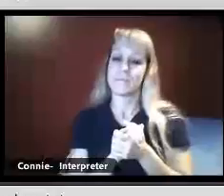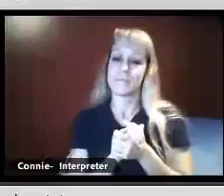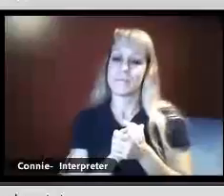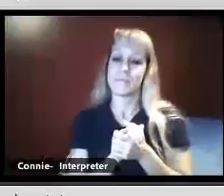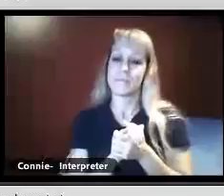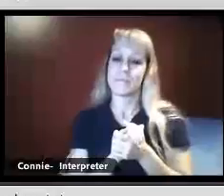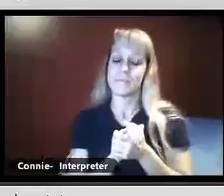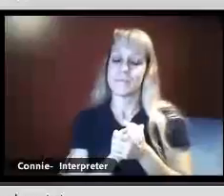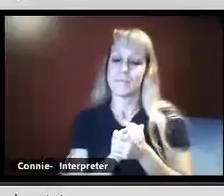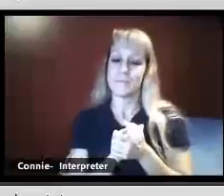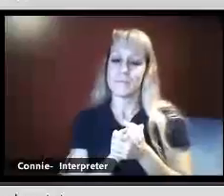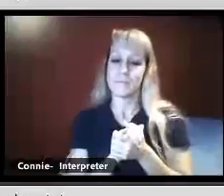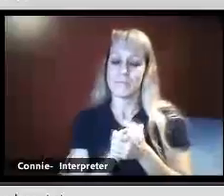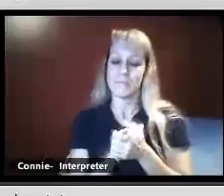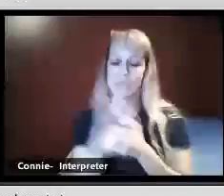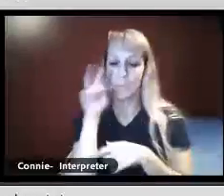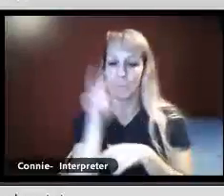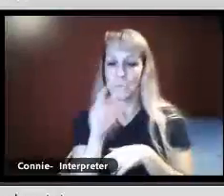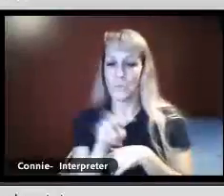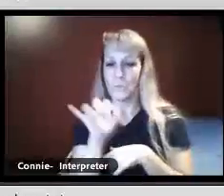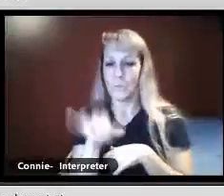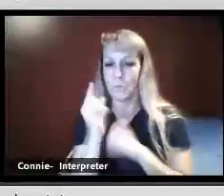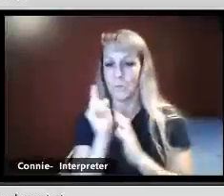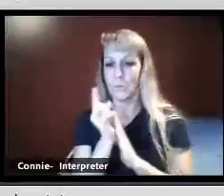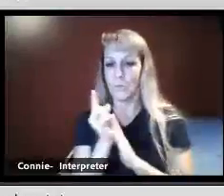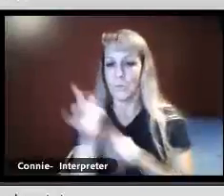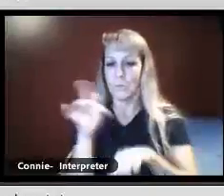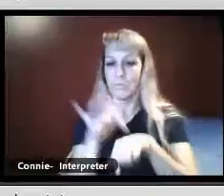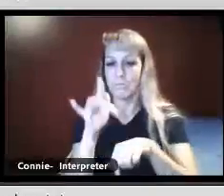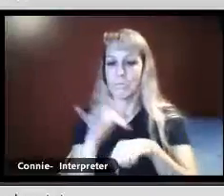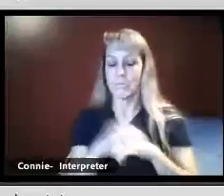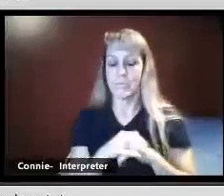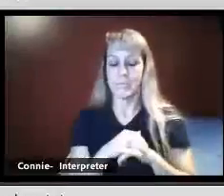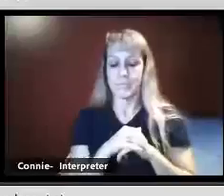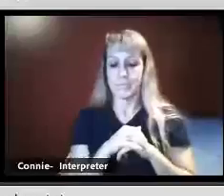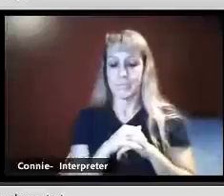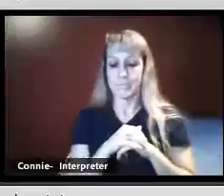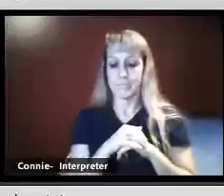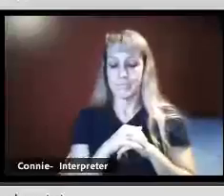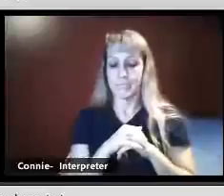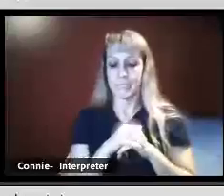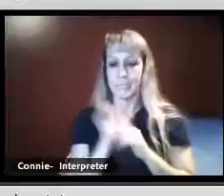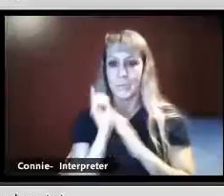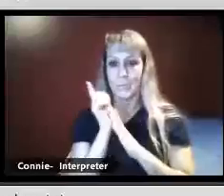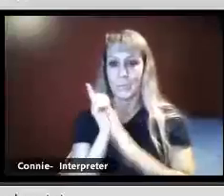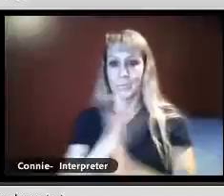I'm just going to look at this. I'm going to click on one for a moment. One moment, please.